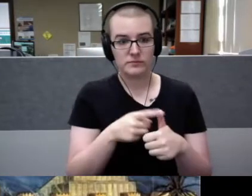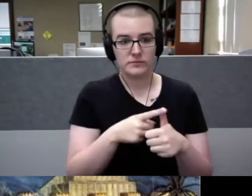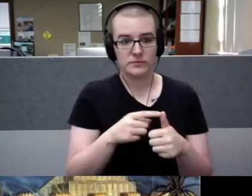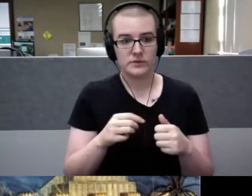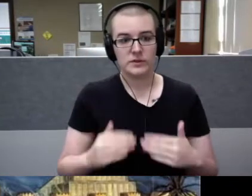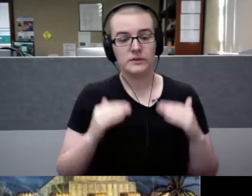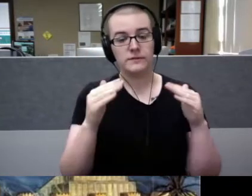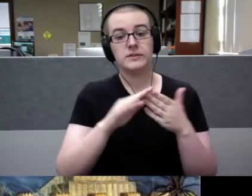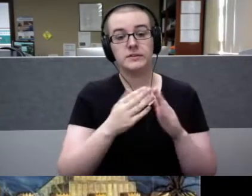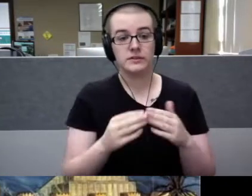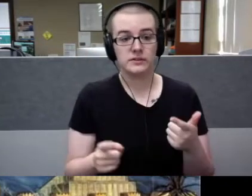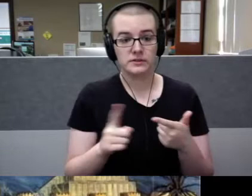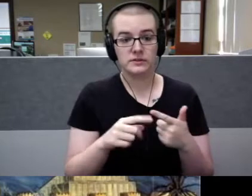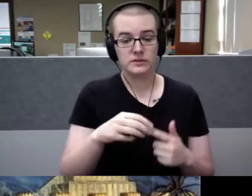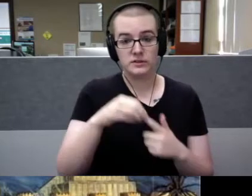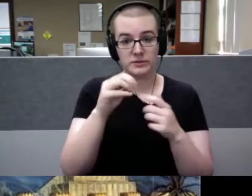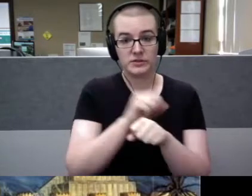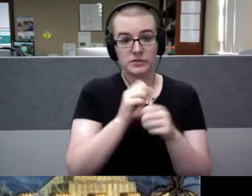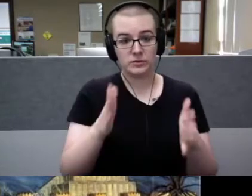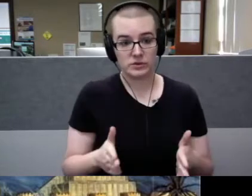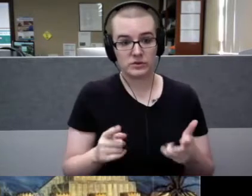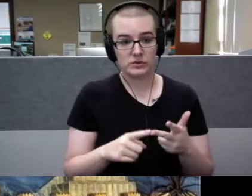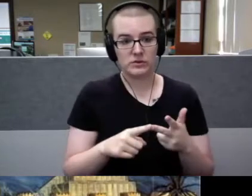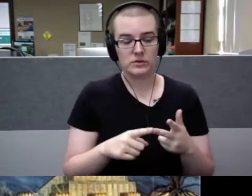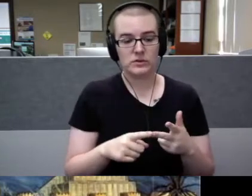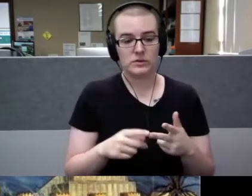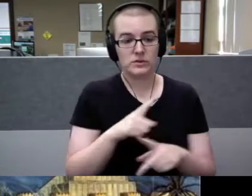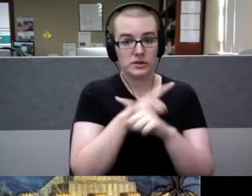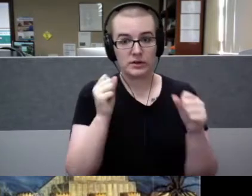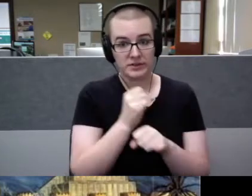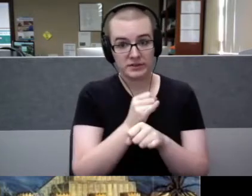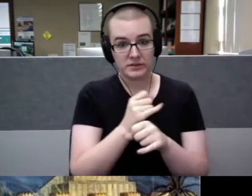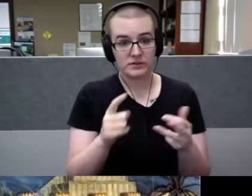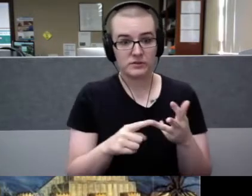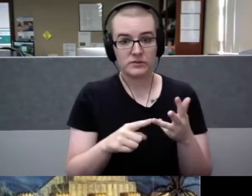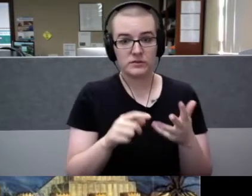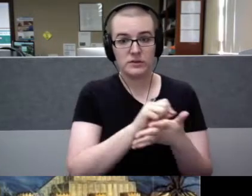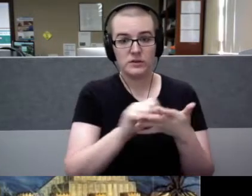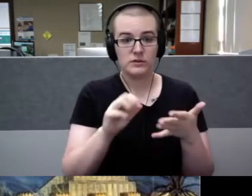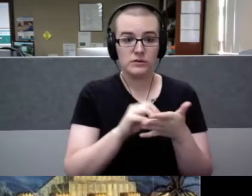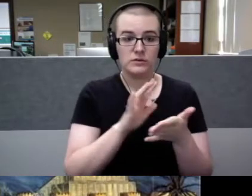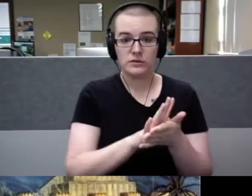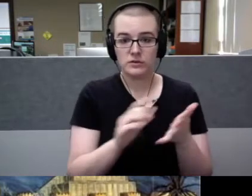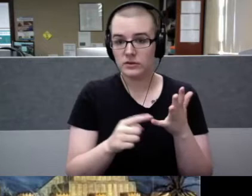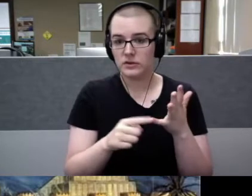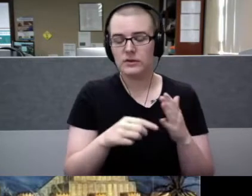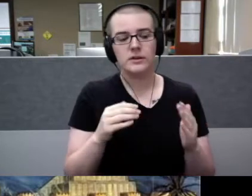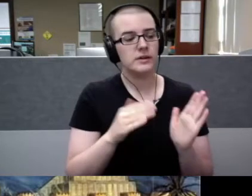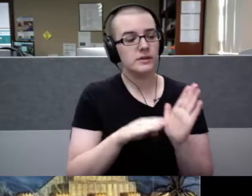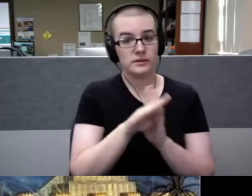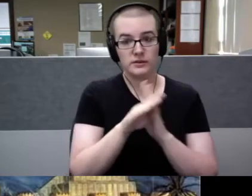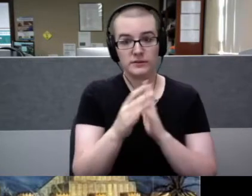cities, specialized workers, complex institutions, record keeping, and improved technology. And we're